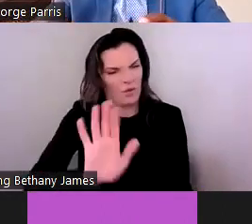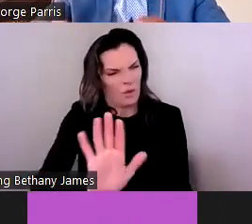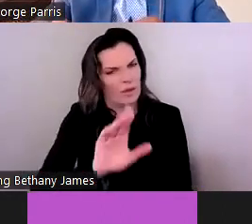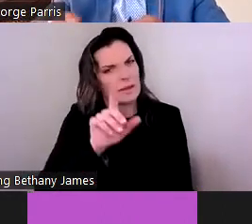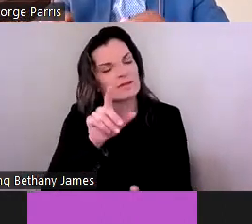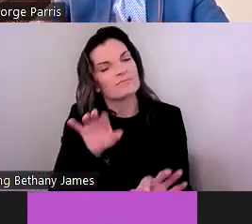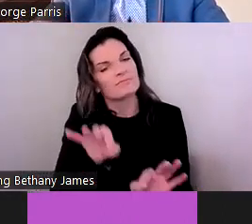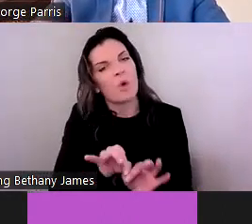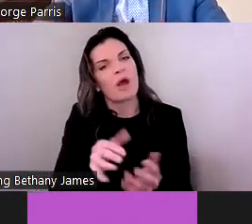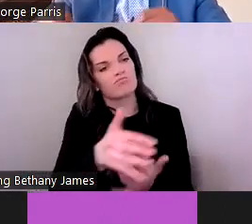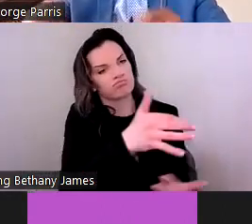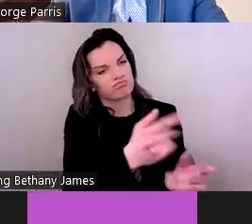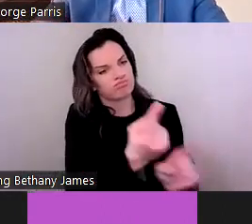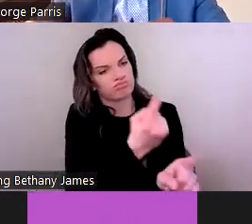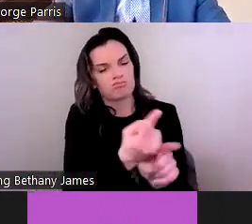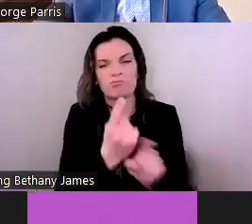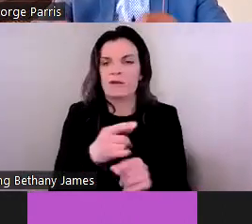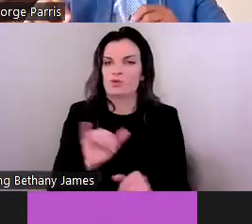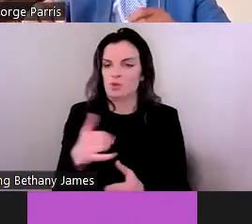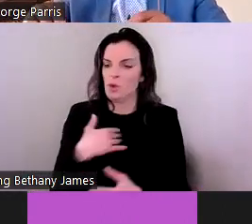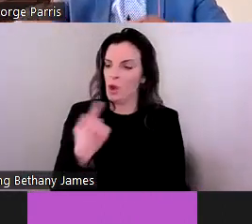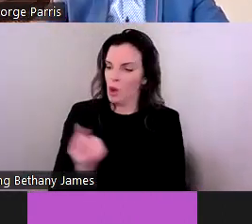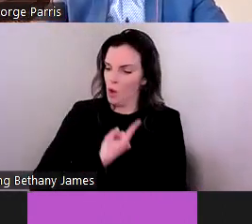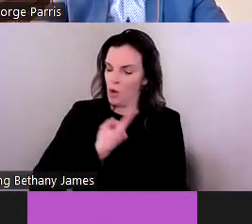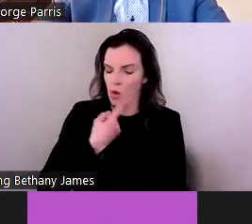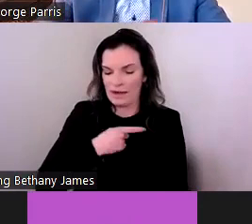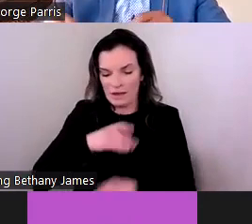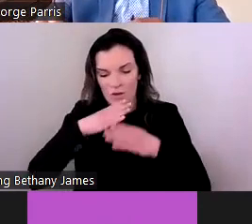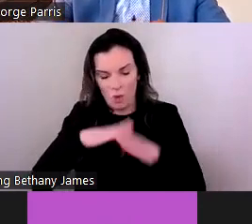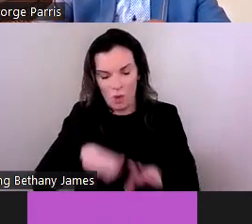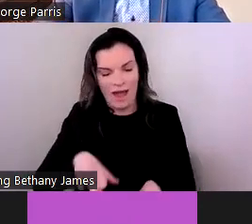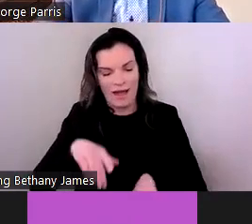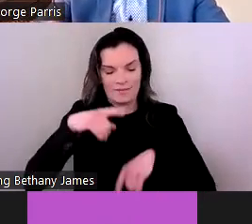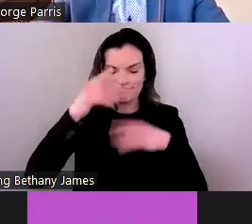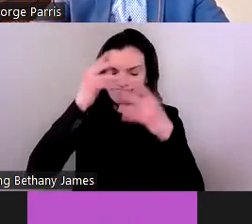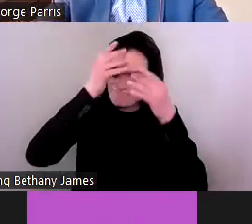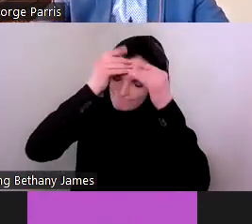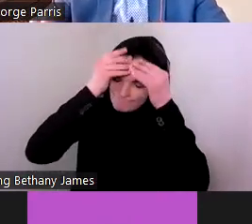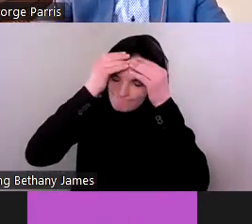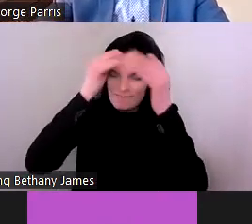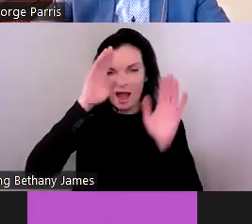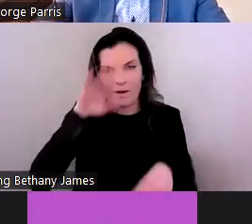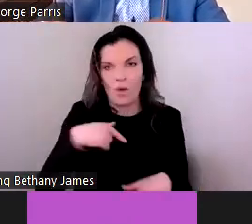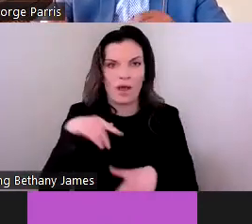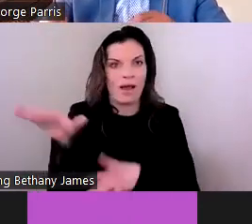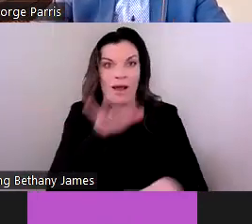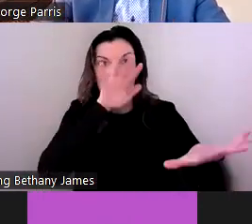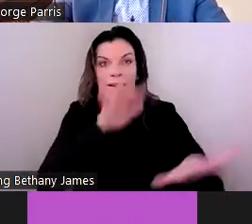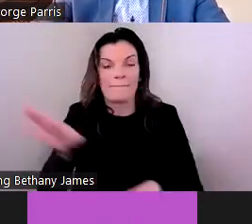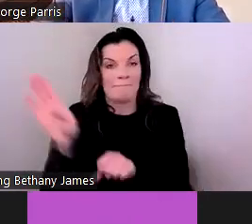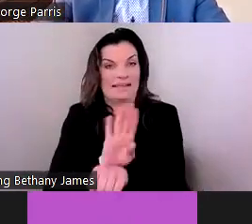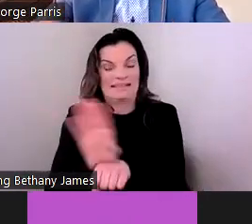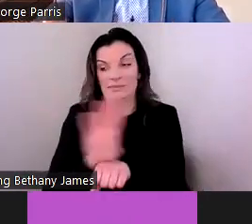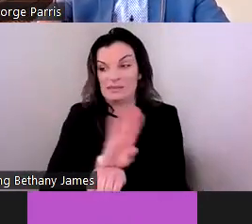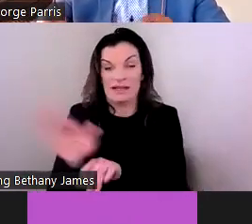in this day and age, it may be hard. We have kids, we have our TV shows, and everybody's busy, but you know what? That